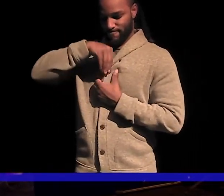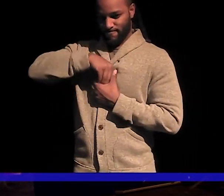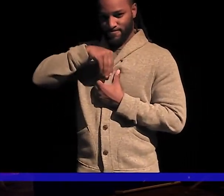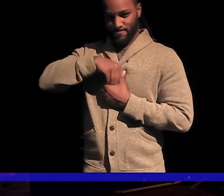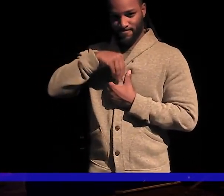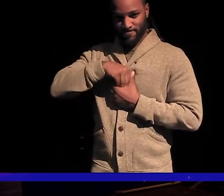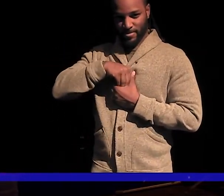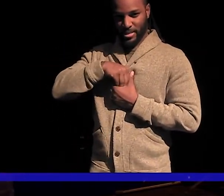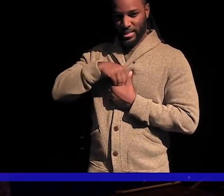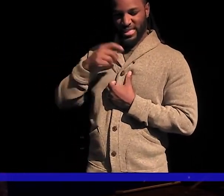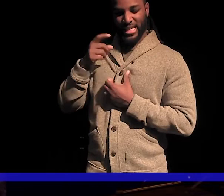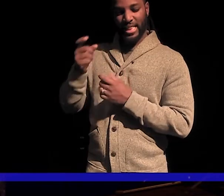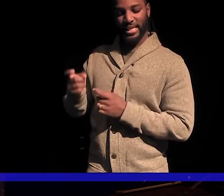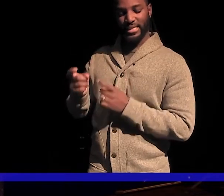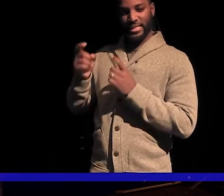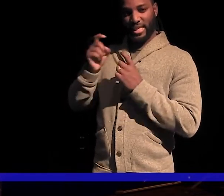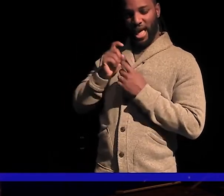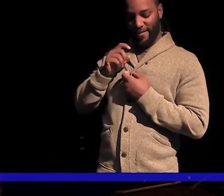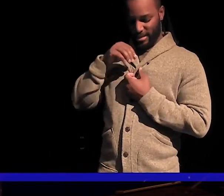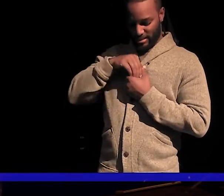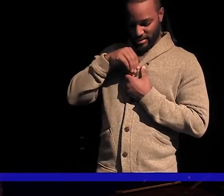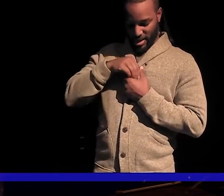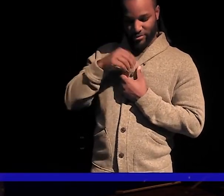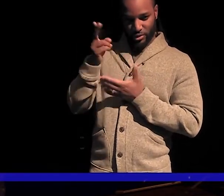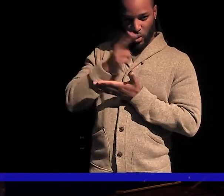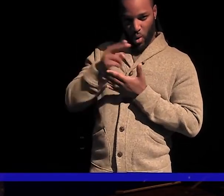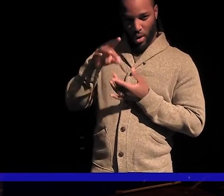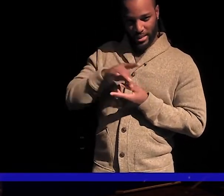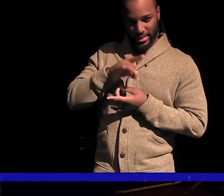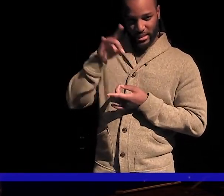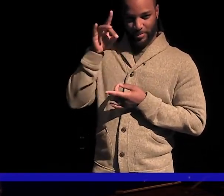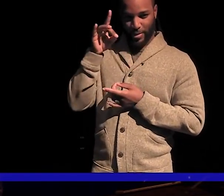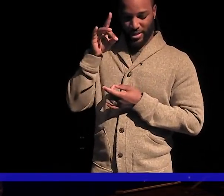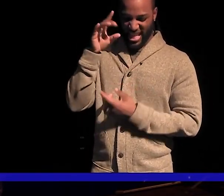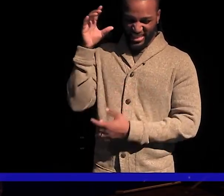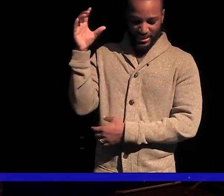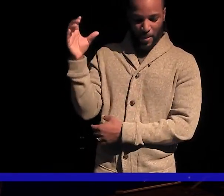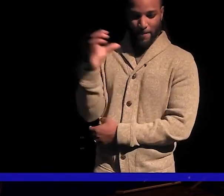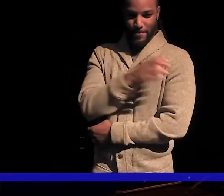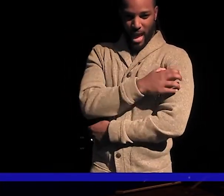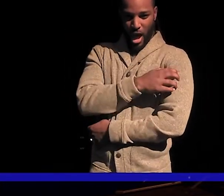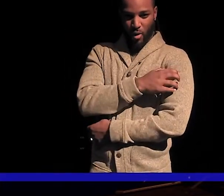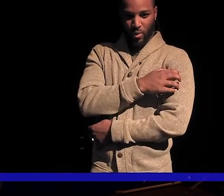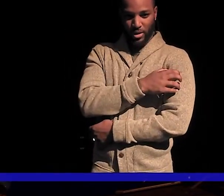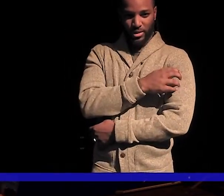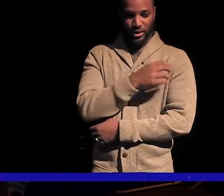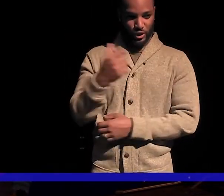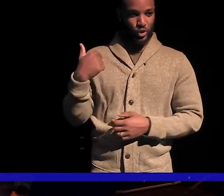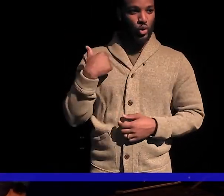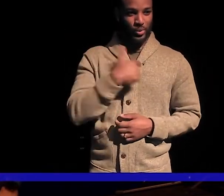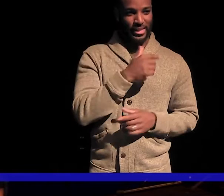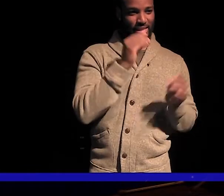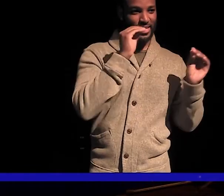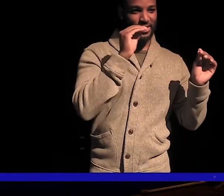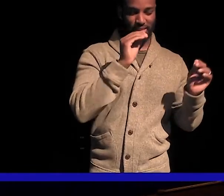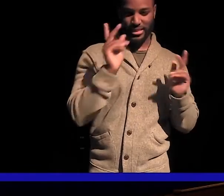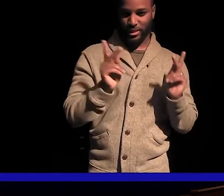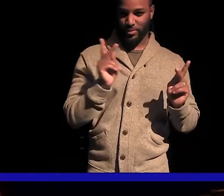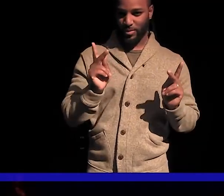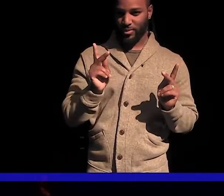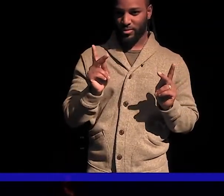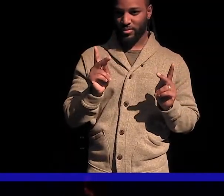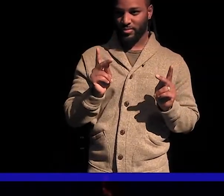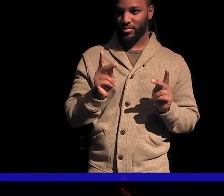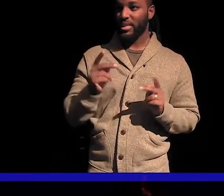We have this gift in earthen vessels, that the excellency of the power and the glory may be of God and not of men. It is